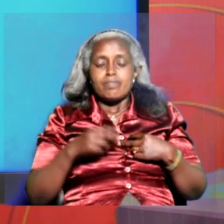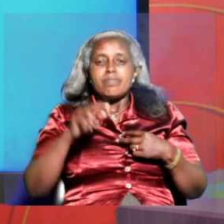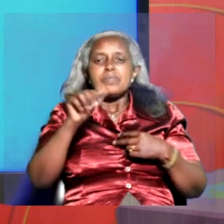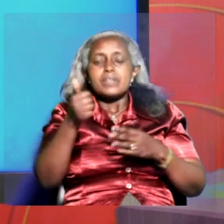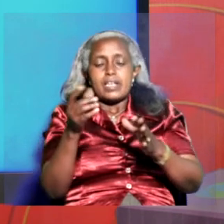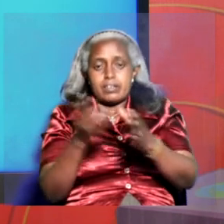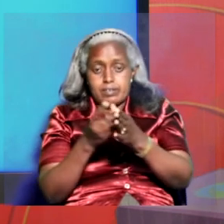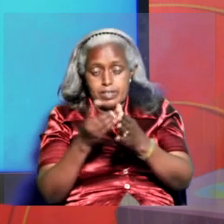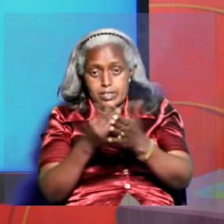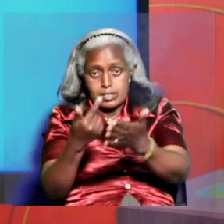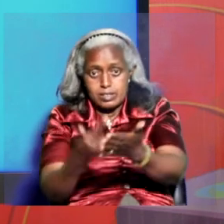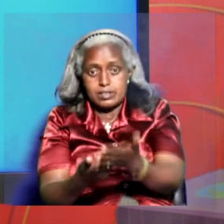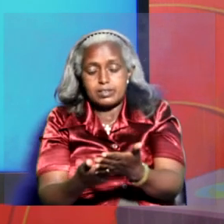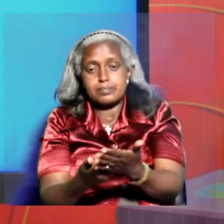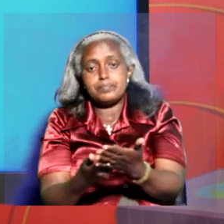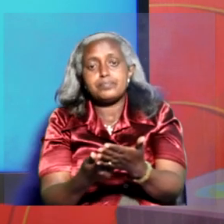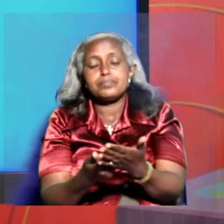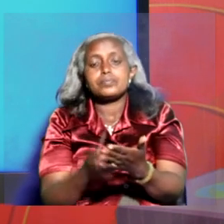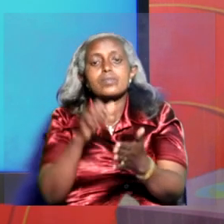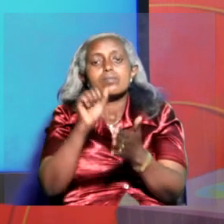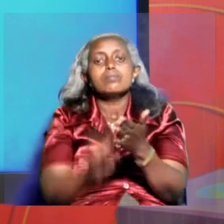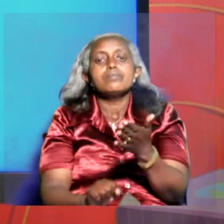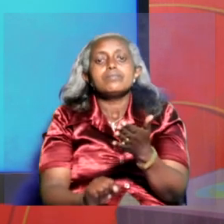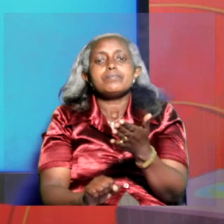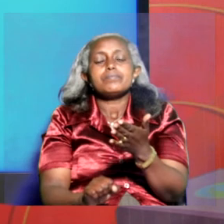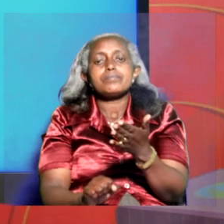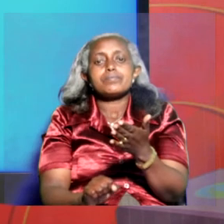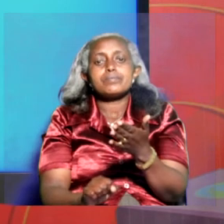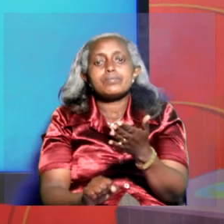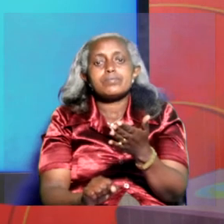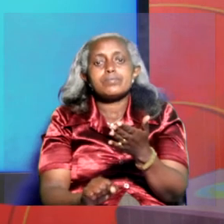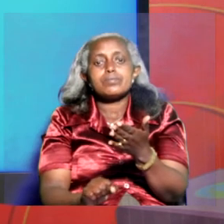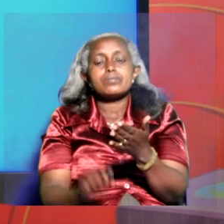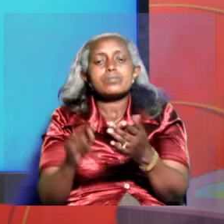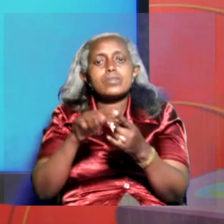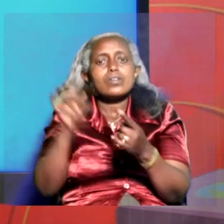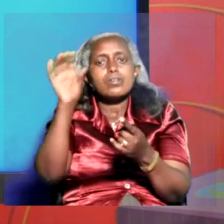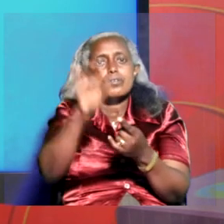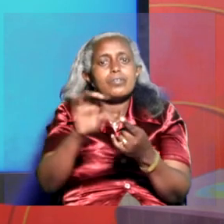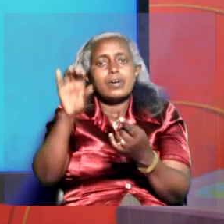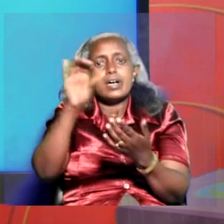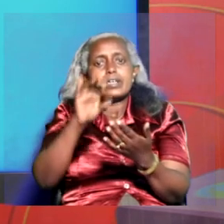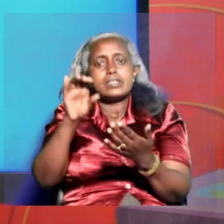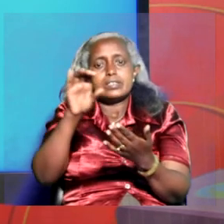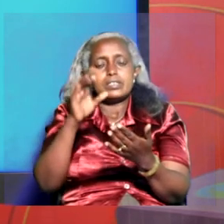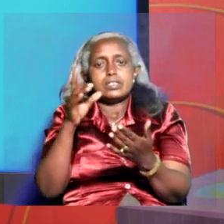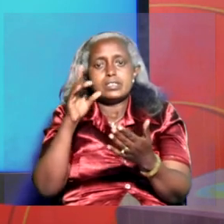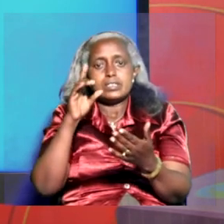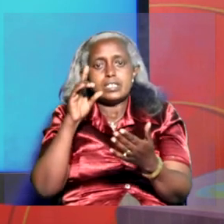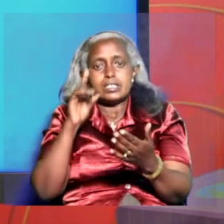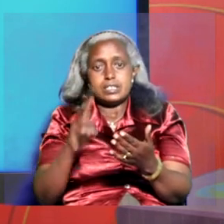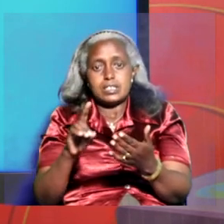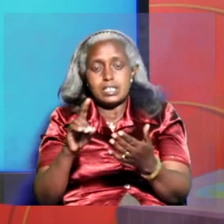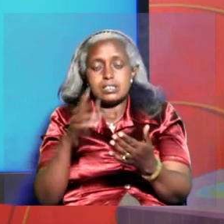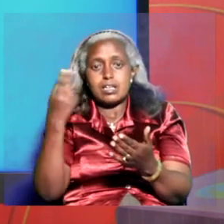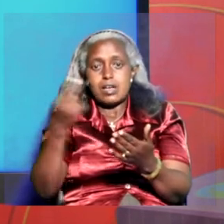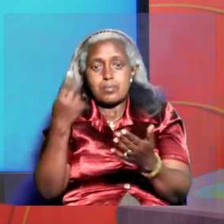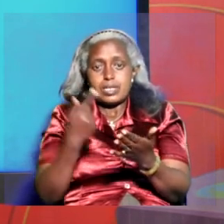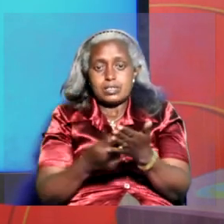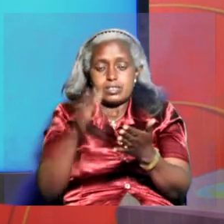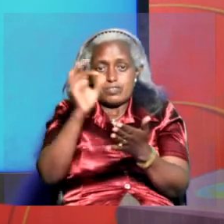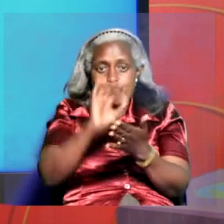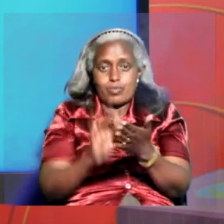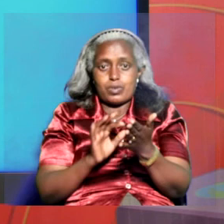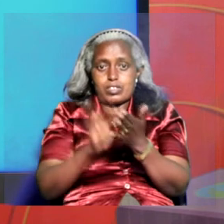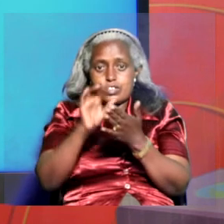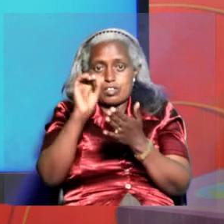10 data sets here. So, to find the decile, we apply this formula since